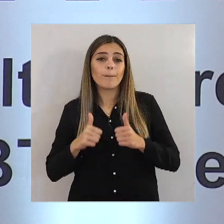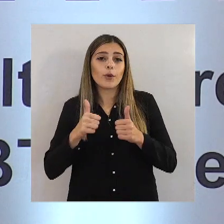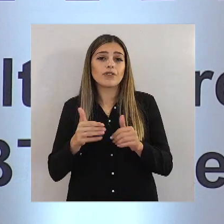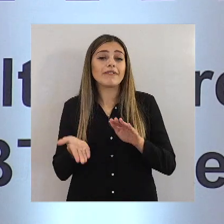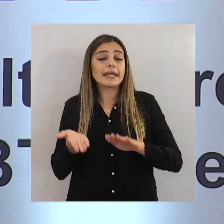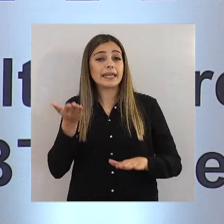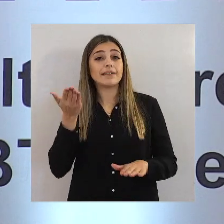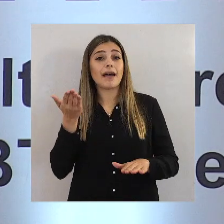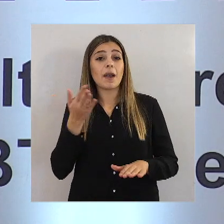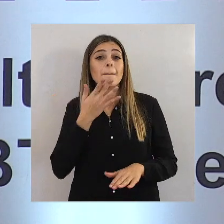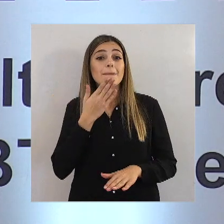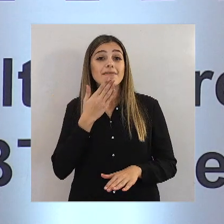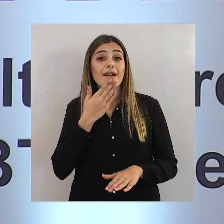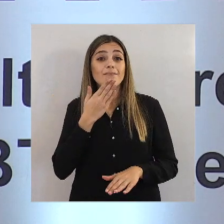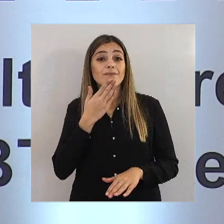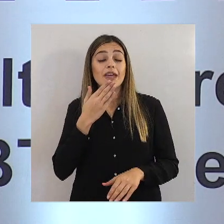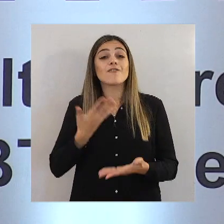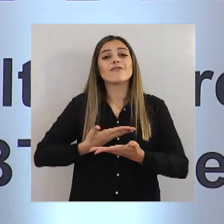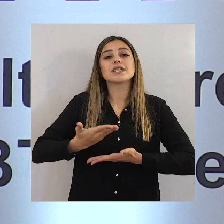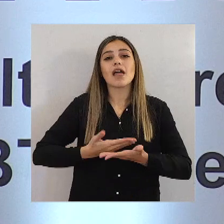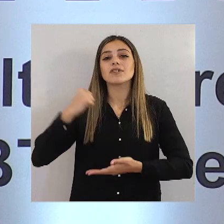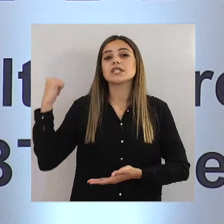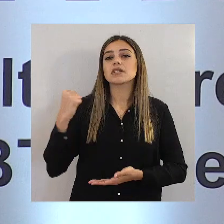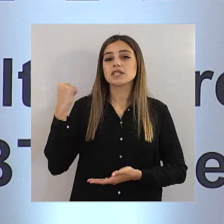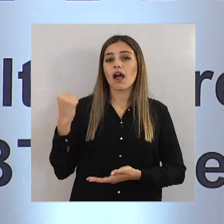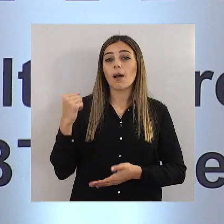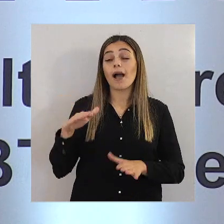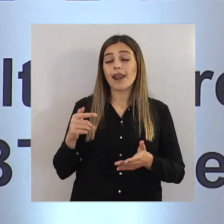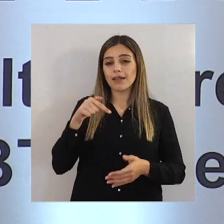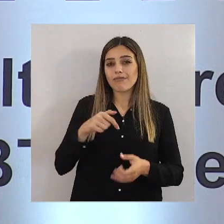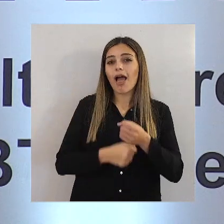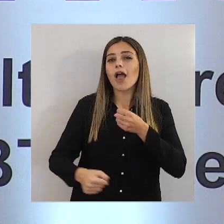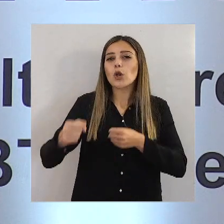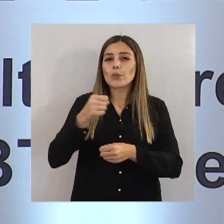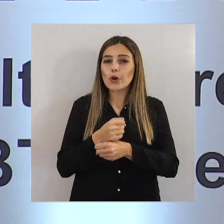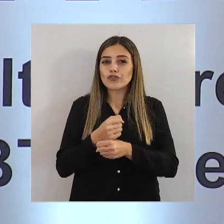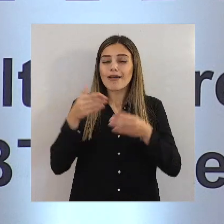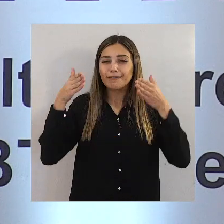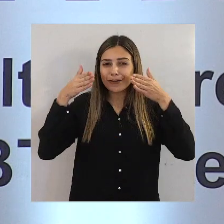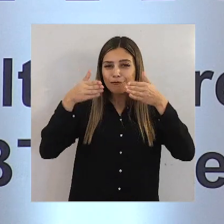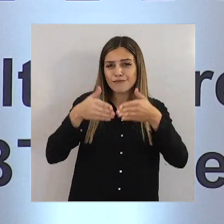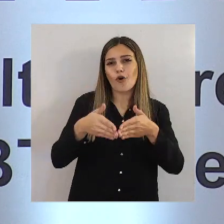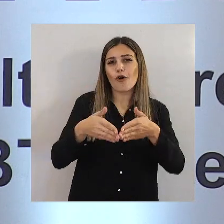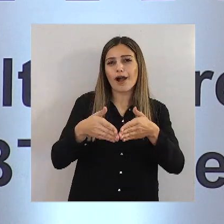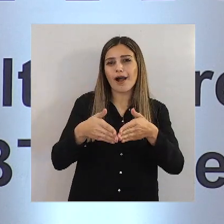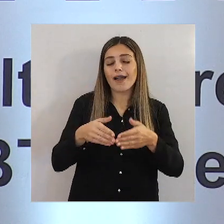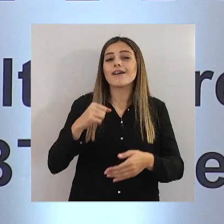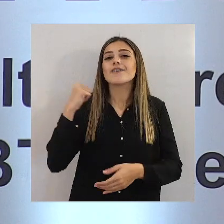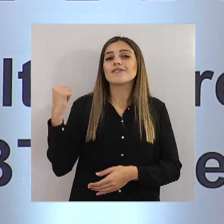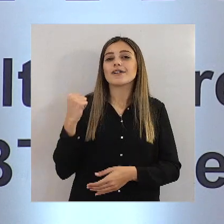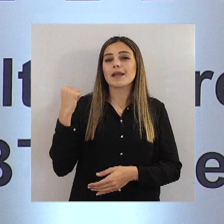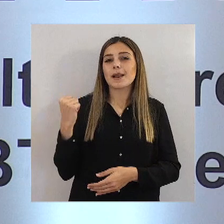it comes to healthcare. This particular project focused on addressing the health inequalities experienced